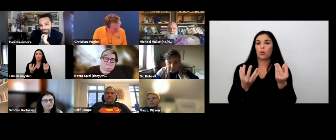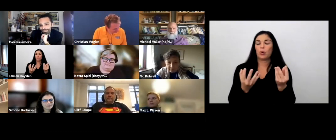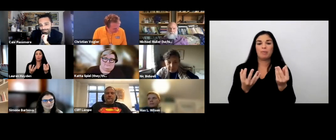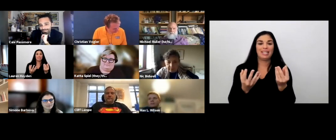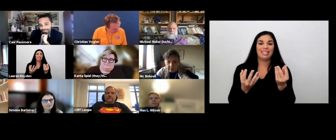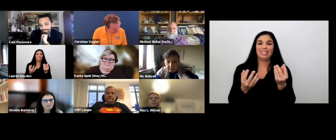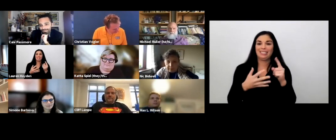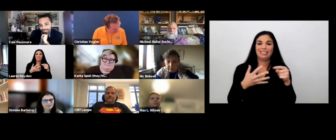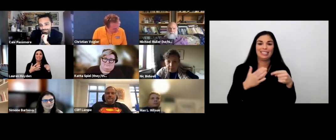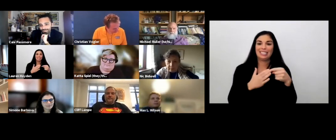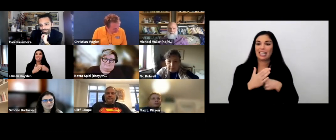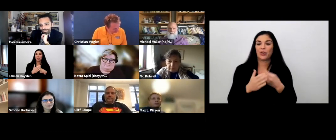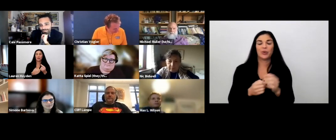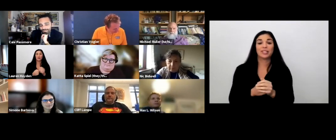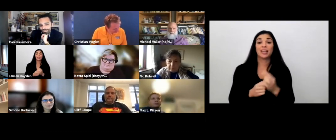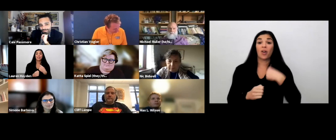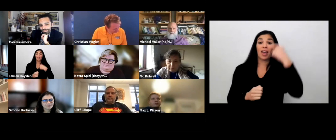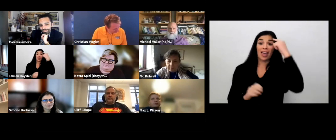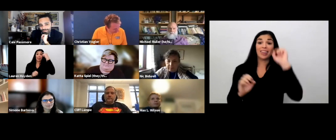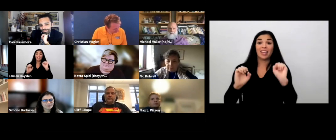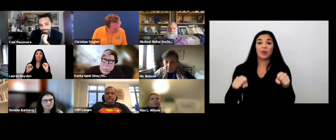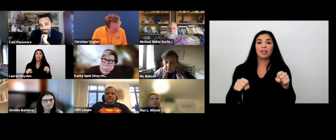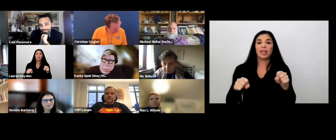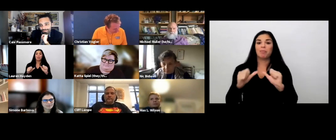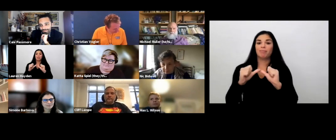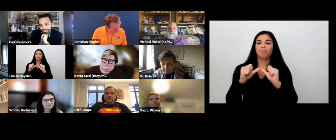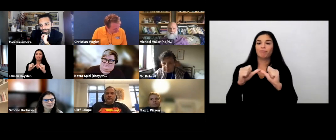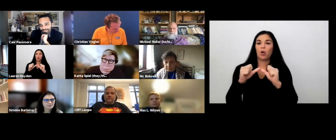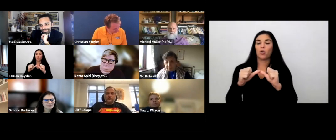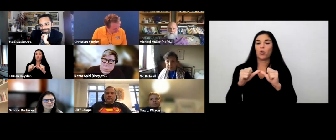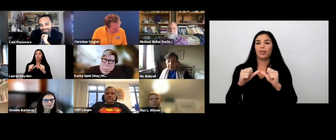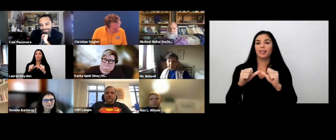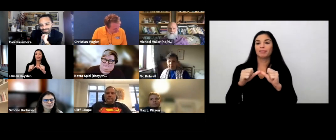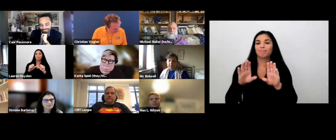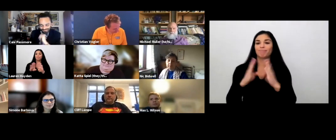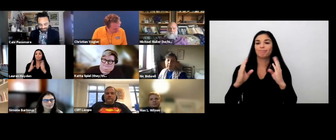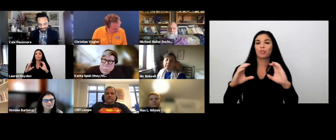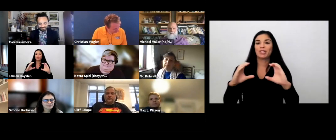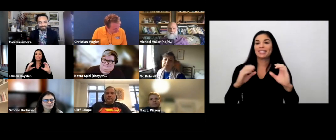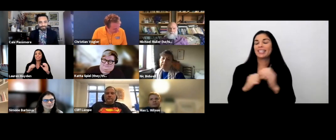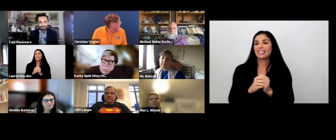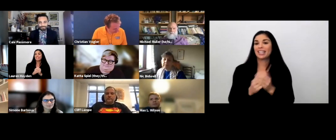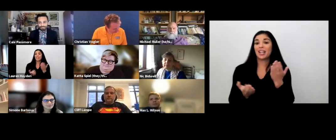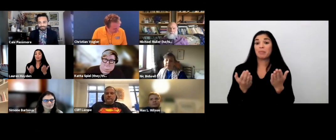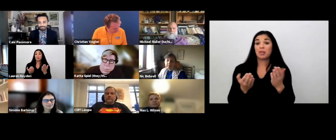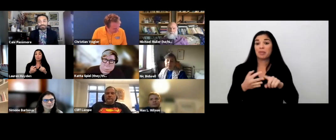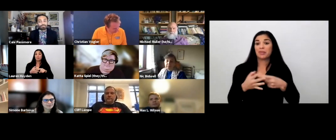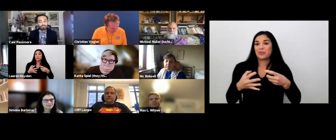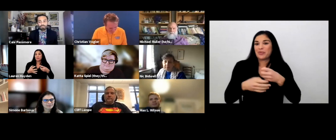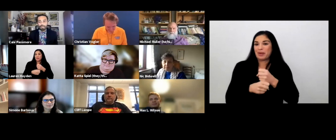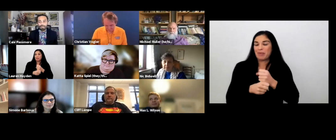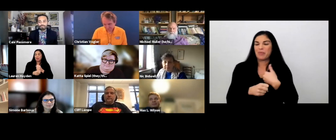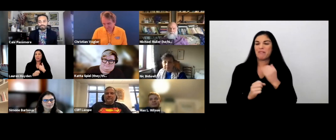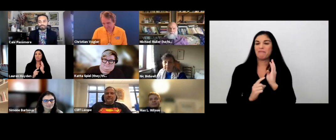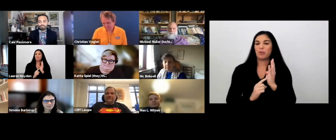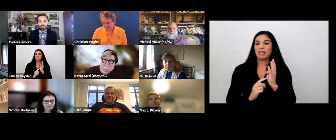so many details. So I think we can leave that as an ongoing conversation and maybe start to wrap up. We have about